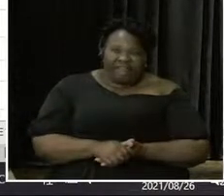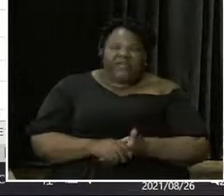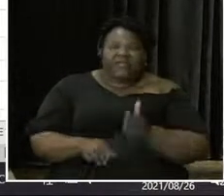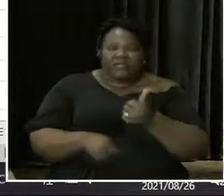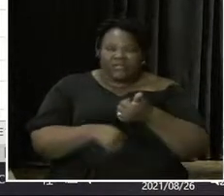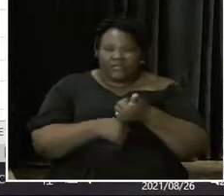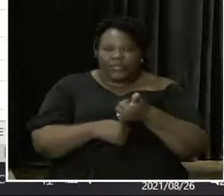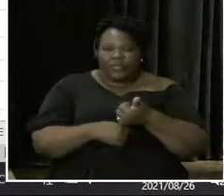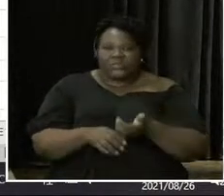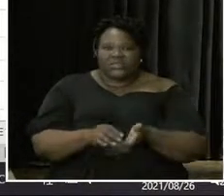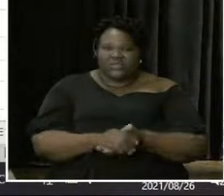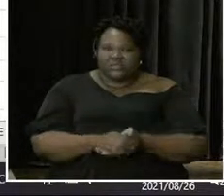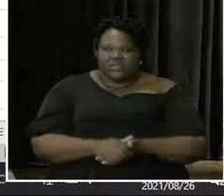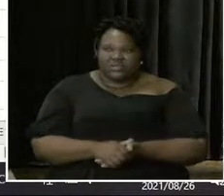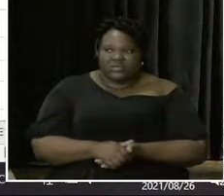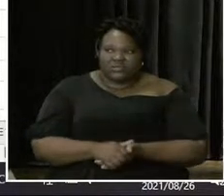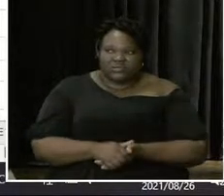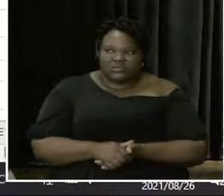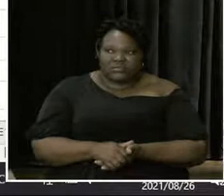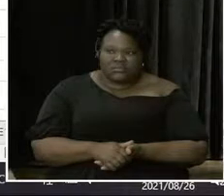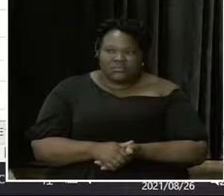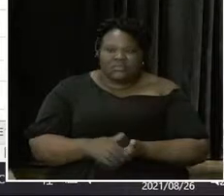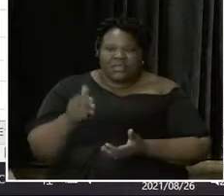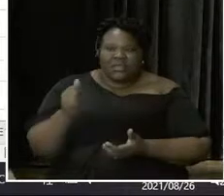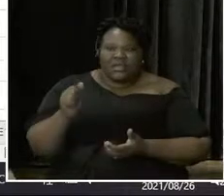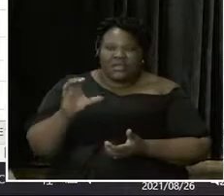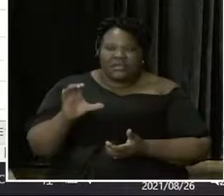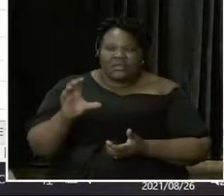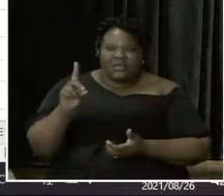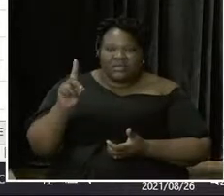Supports, Madam Speaker. MF supports. ACDP?